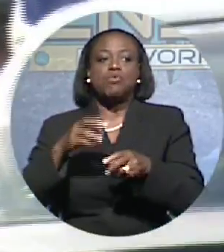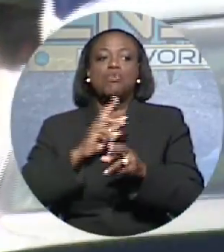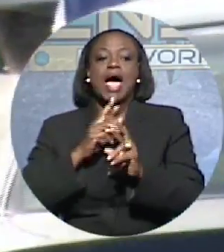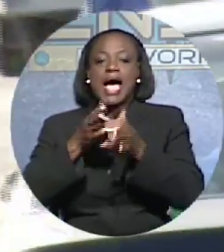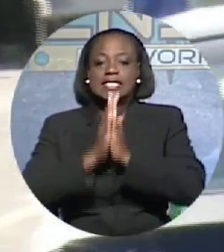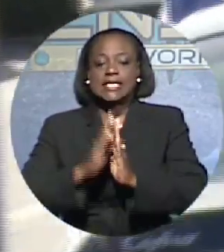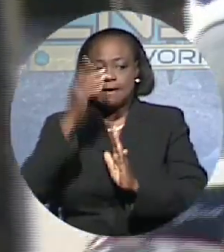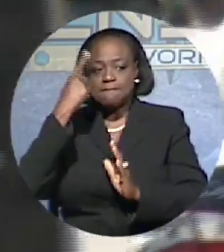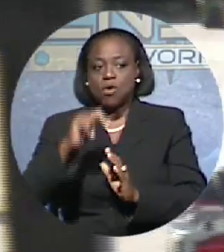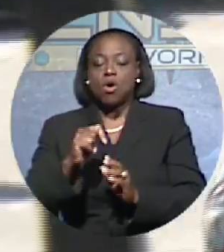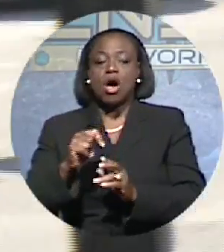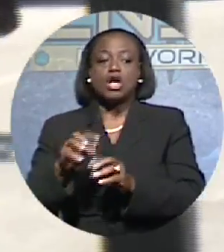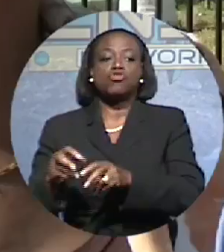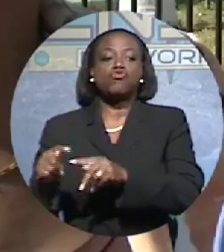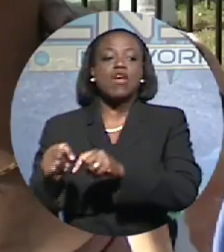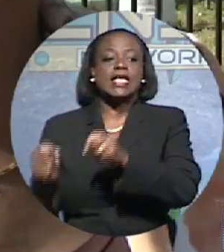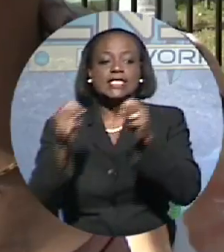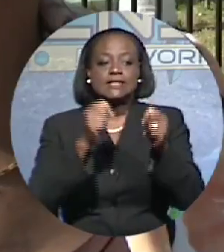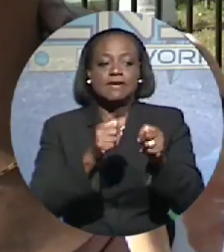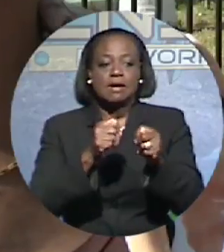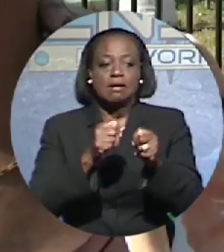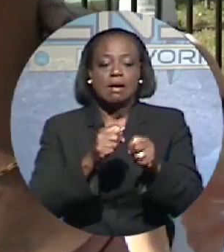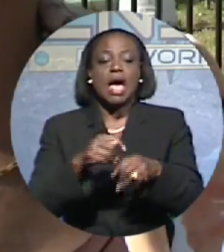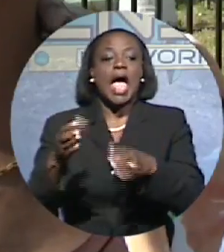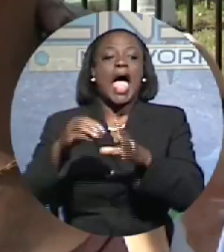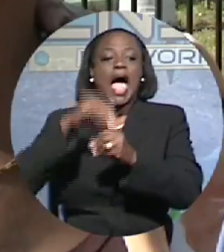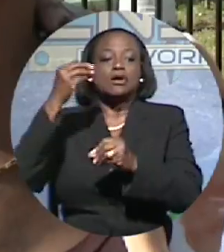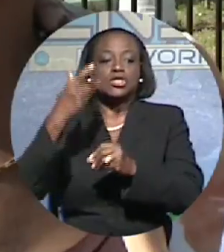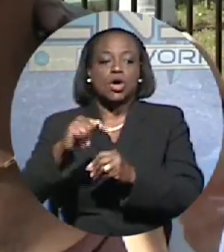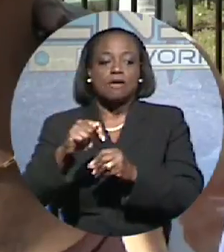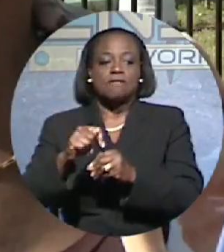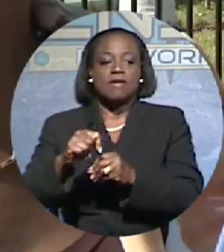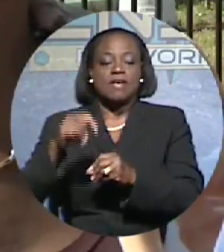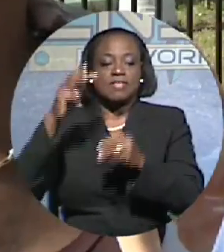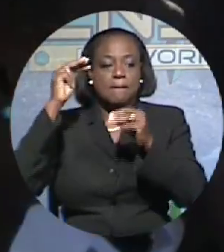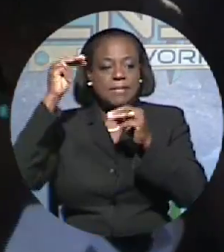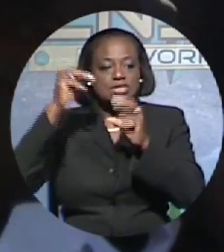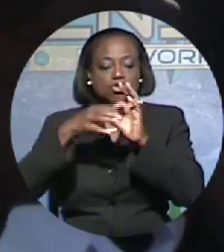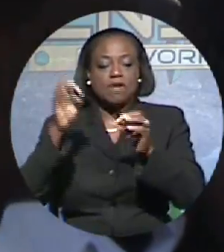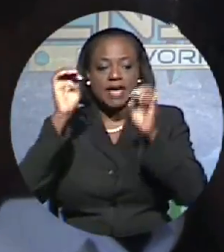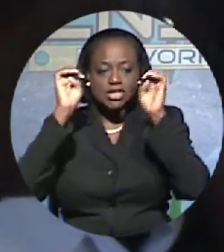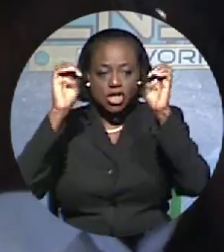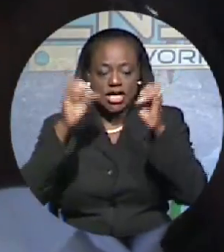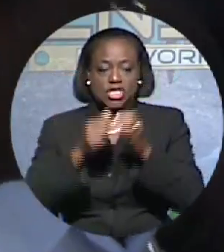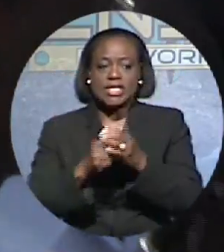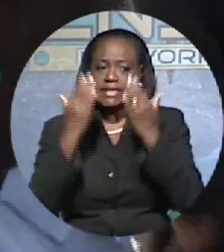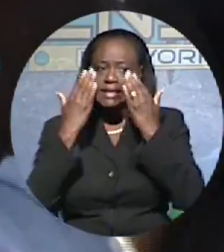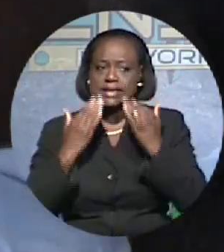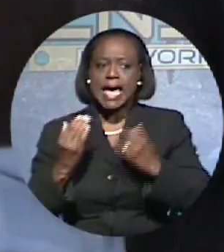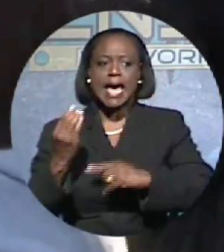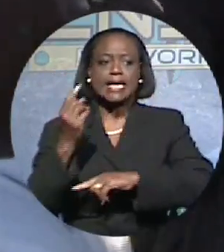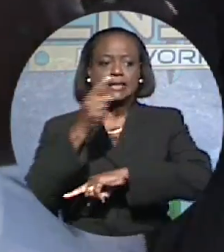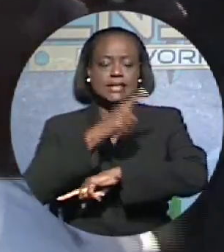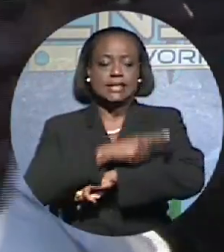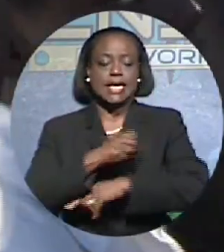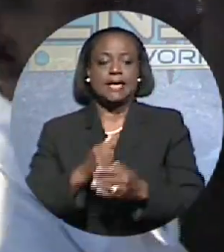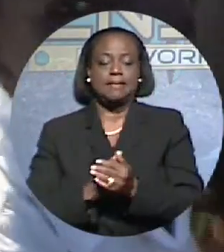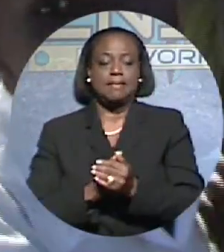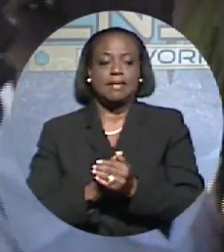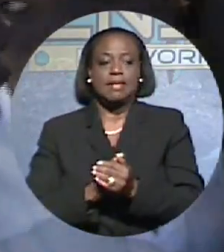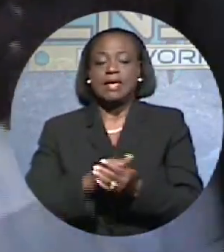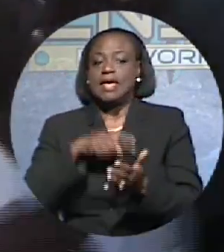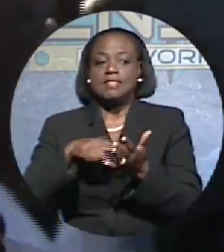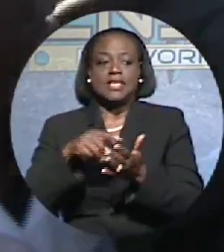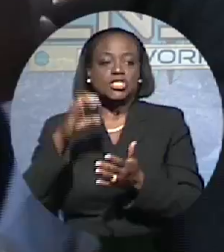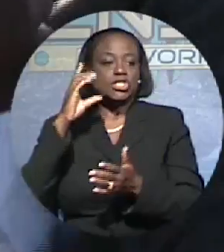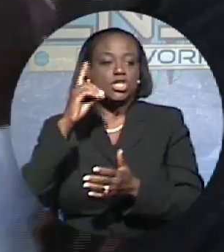immediate transfer out of the Ministry of Education. So it's really sad today. Wilson admits, though, that this issue of school violence